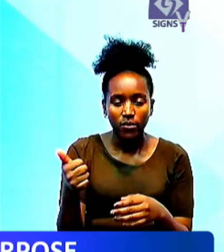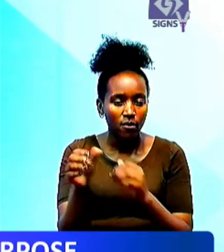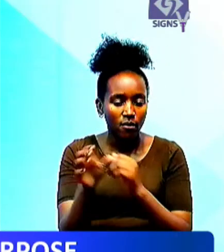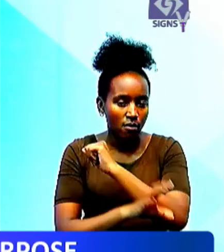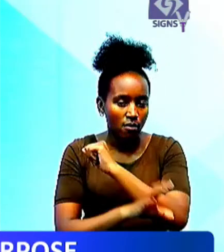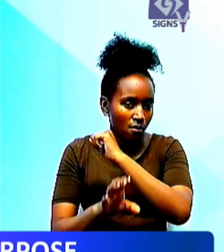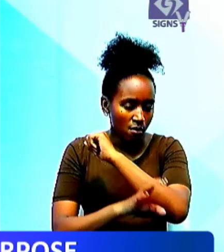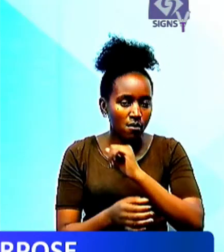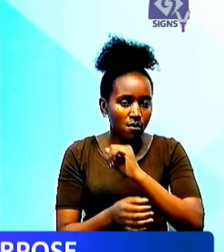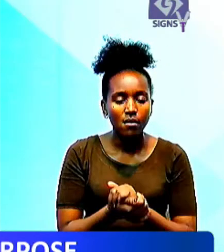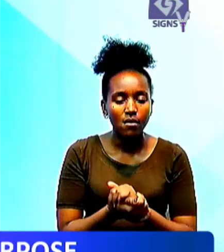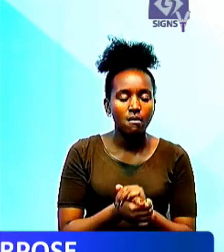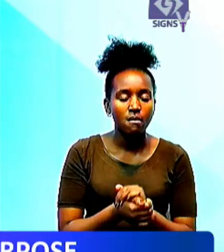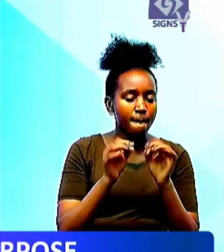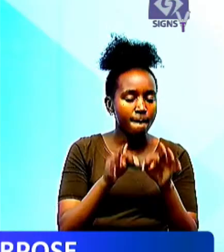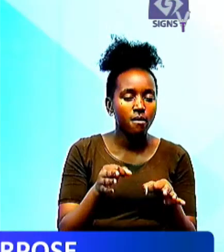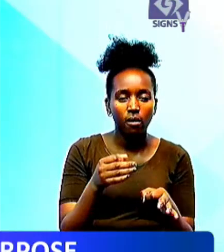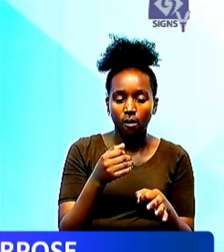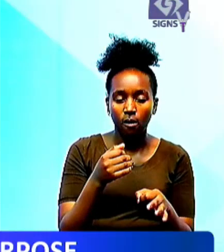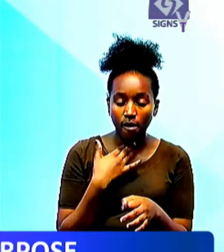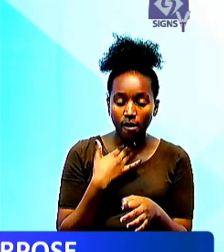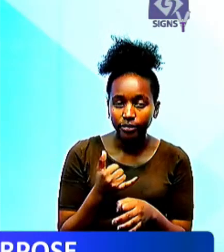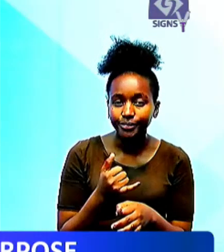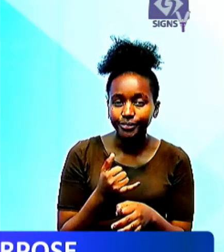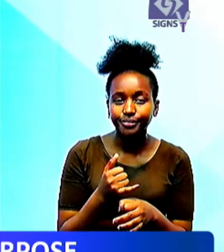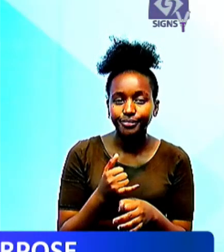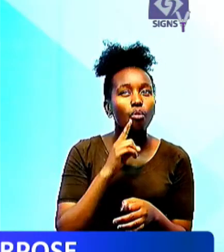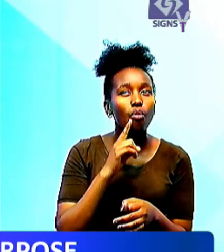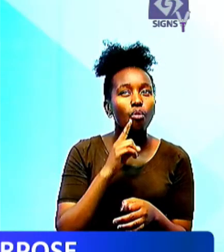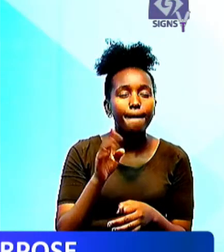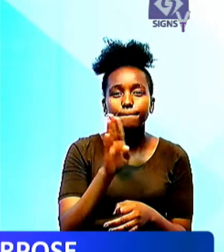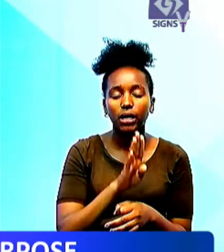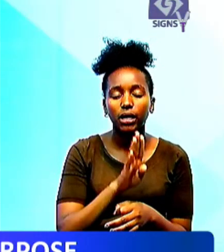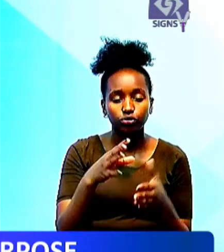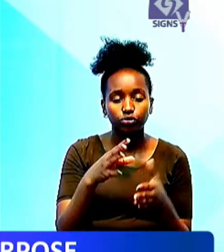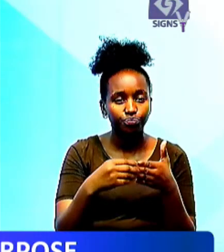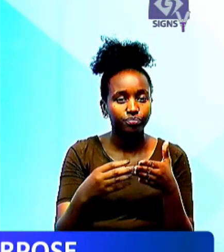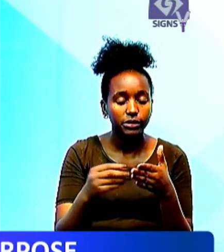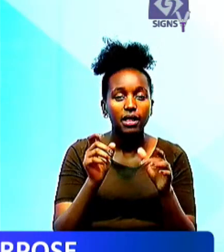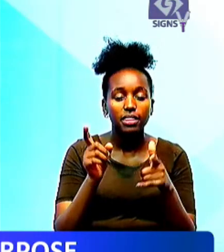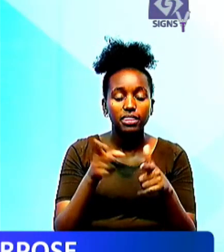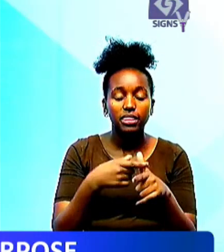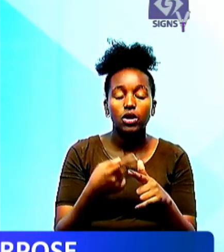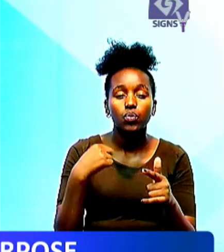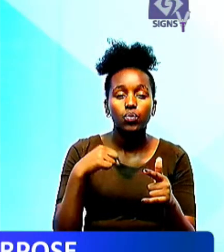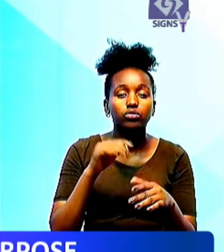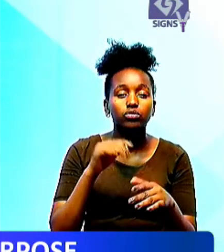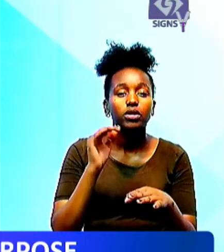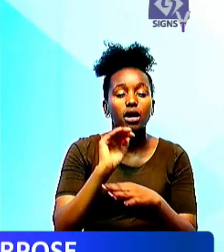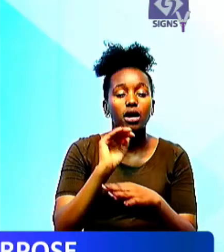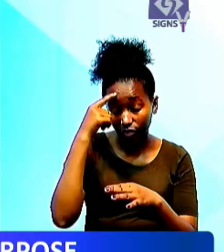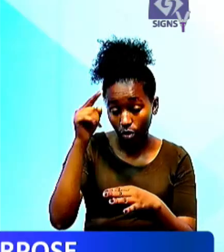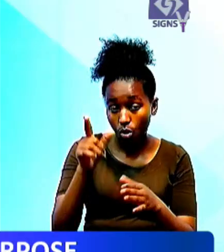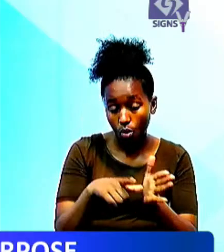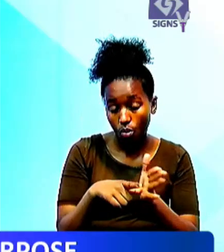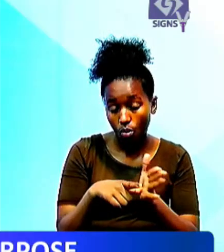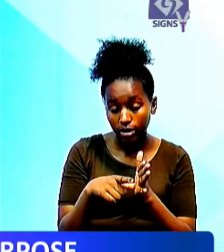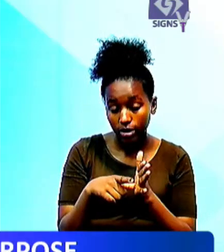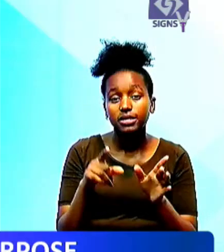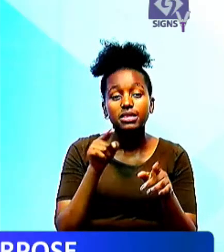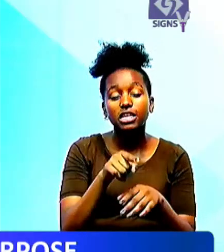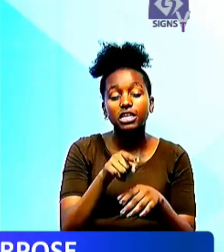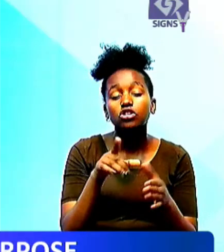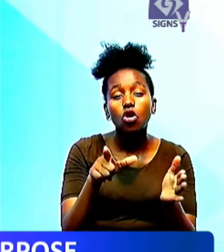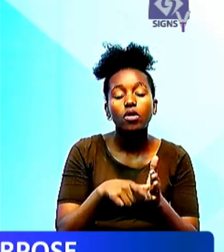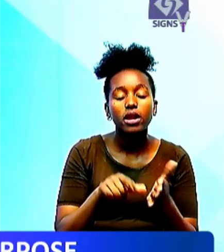know, maybe 100 billion USD. We float that bond there, denominated in dollar. That is what we call